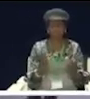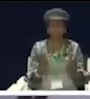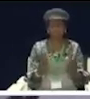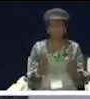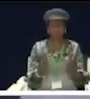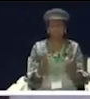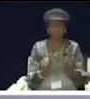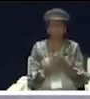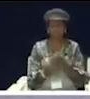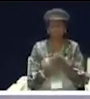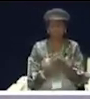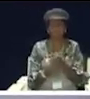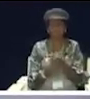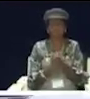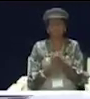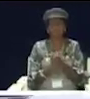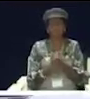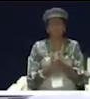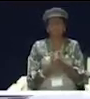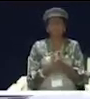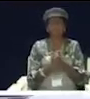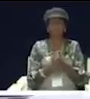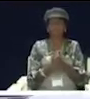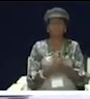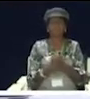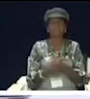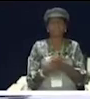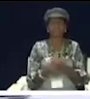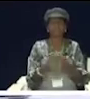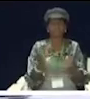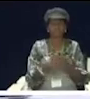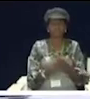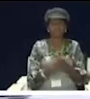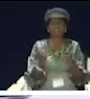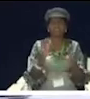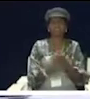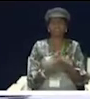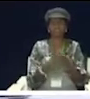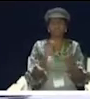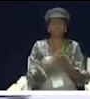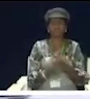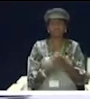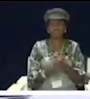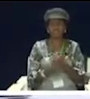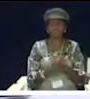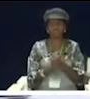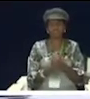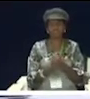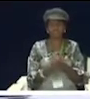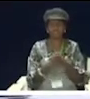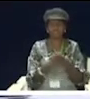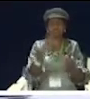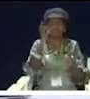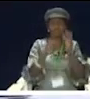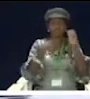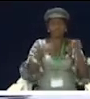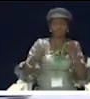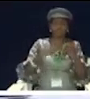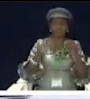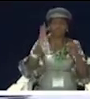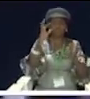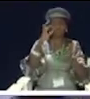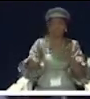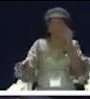If you have to bypass the general overseer to give me my miracle, bypass him, Lord. Bypass everybody you need